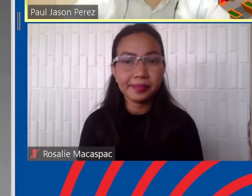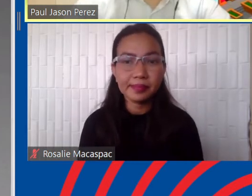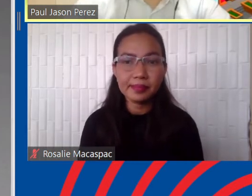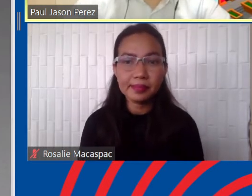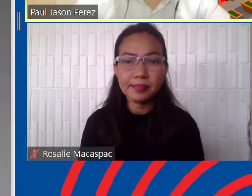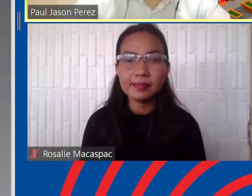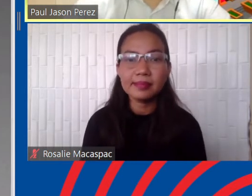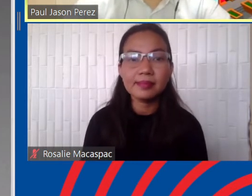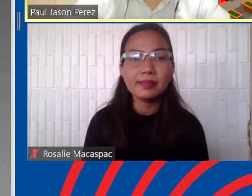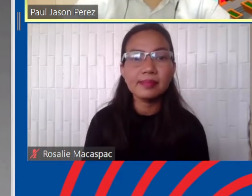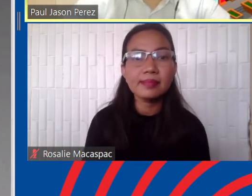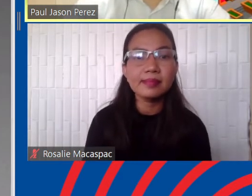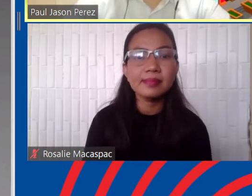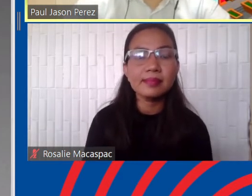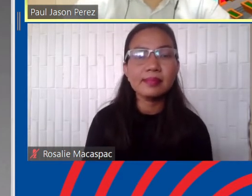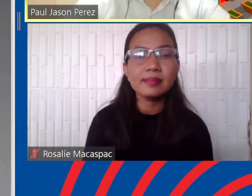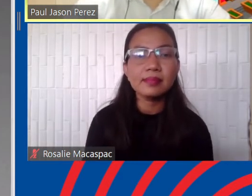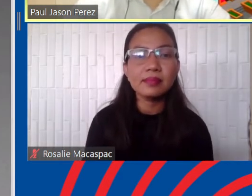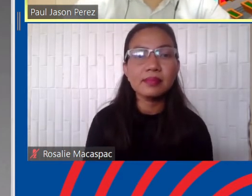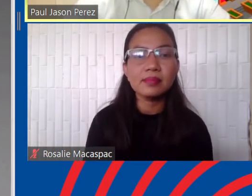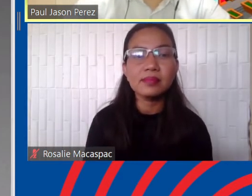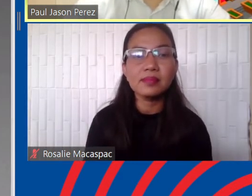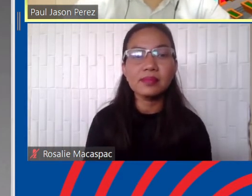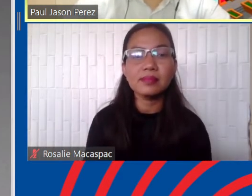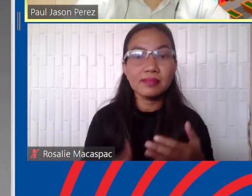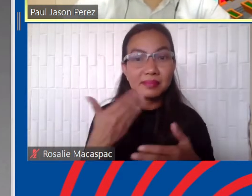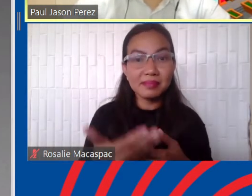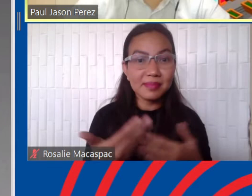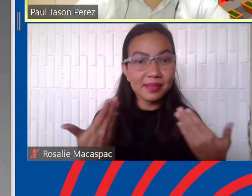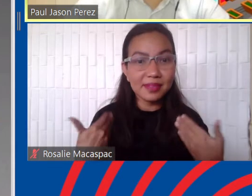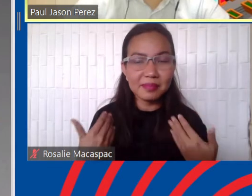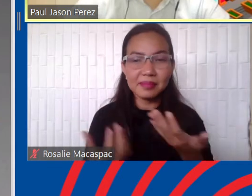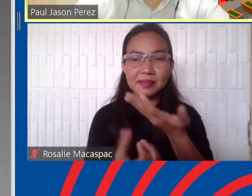Oh, it's a code book. Okay.